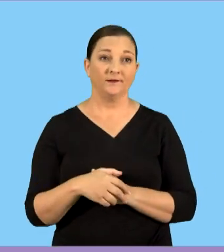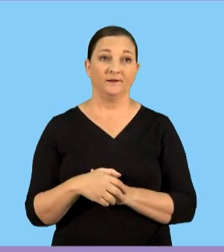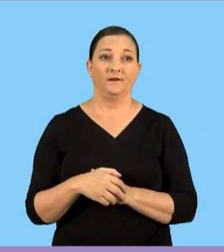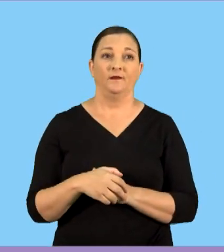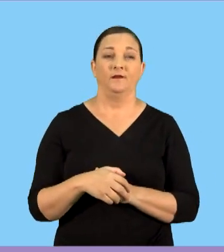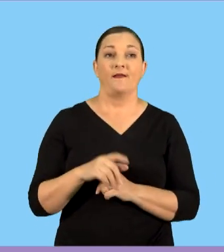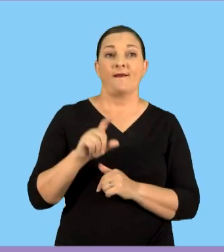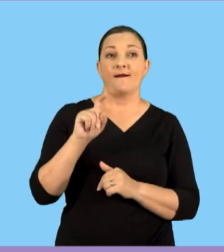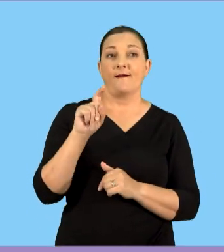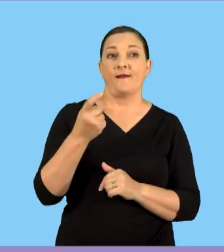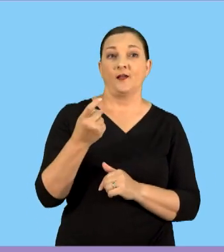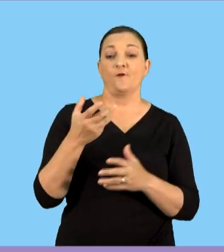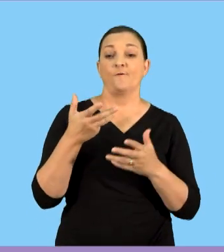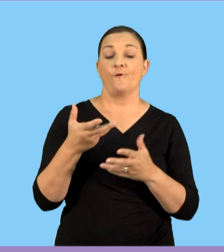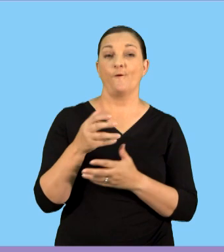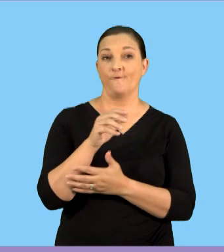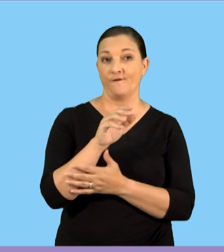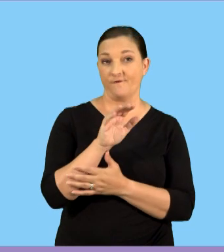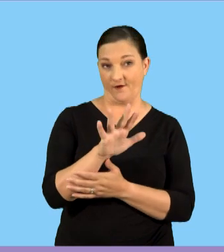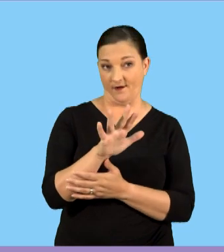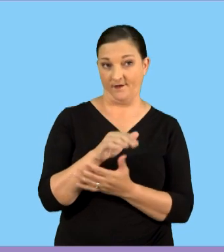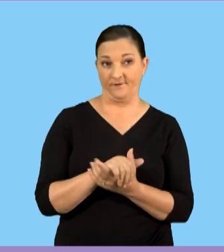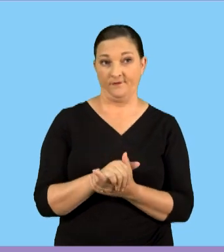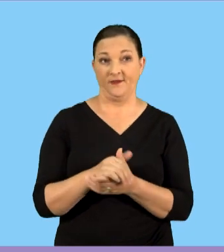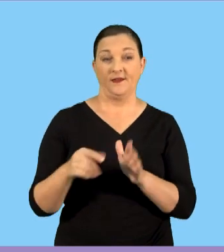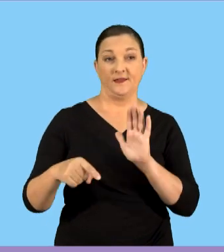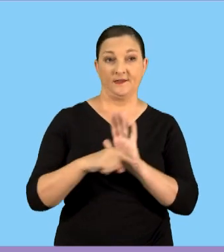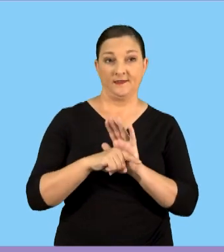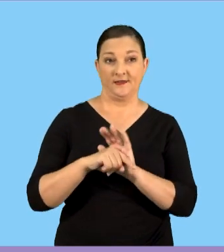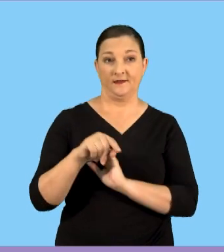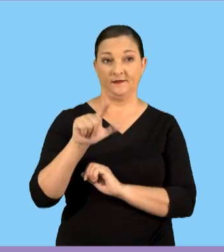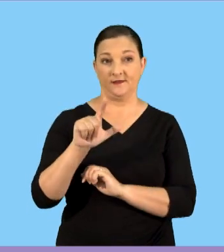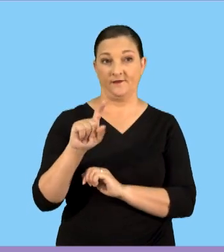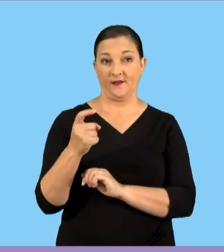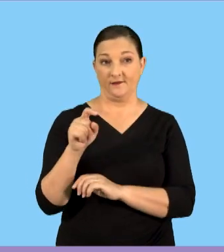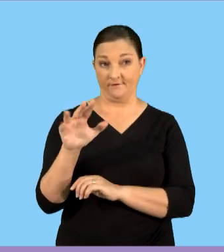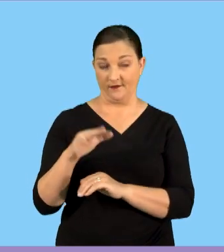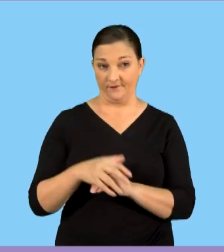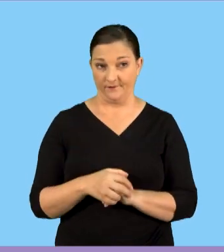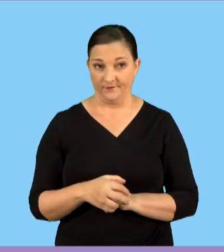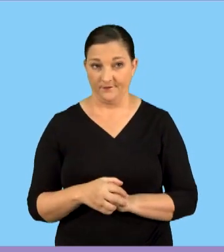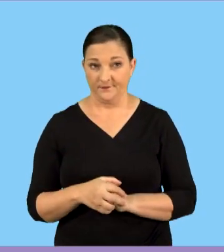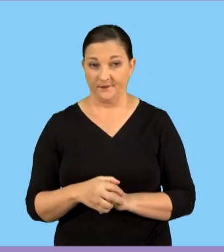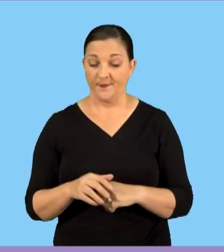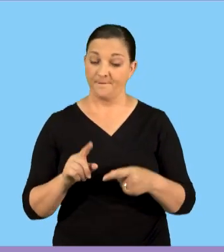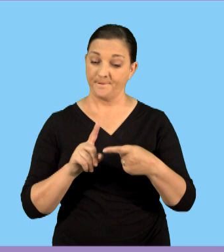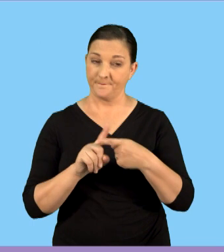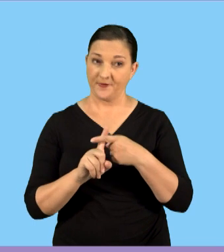highest exponent is the exponent 5. So we are going to start by saying negative 7x exponent